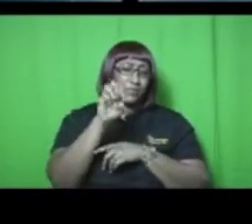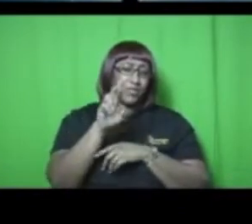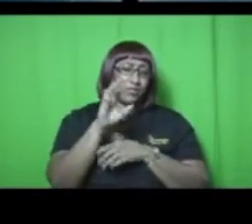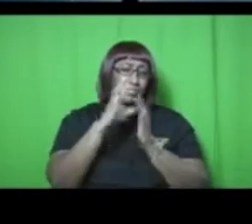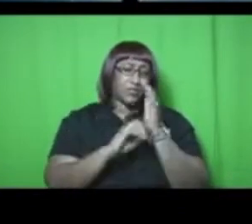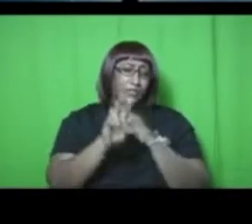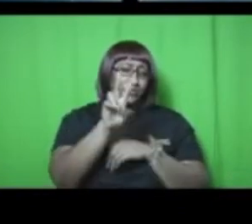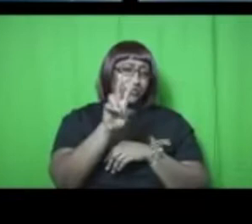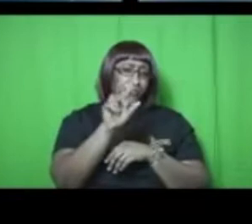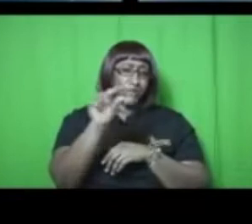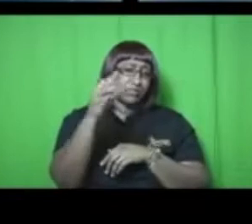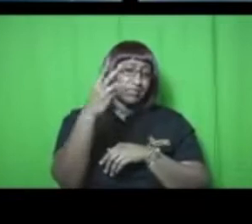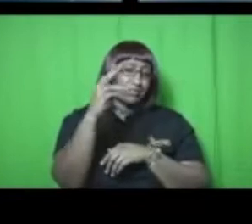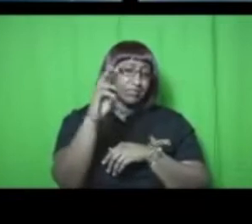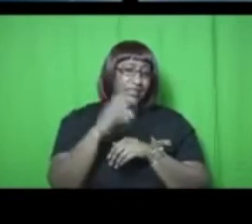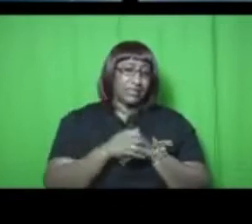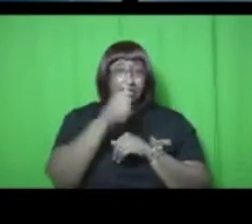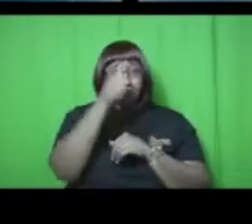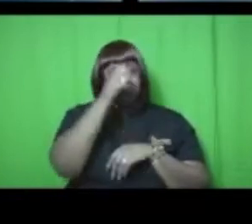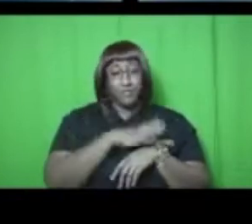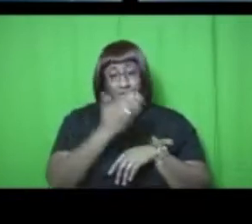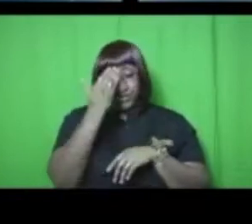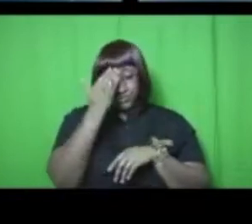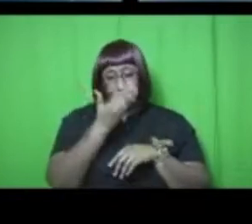Peter 2, look what Peter said, a man who knew something about bondage.